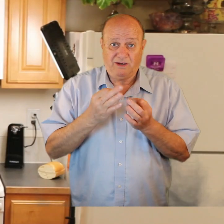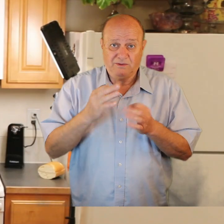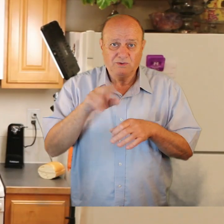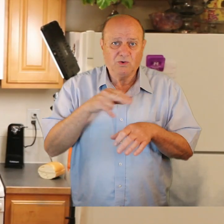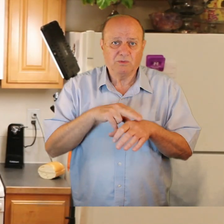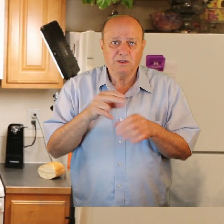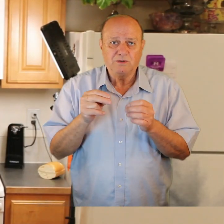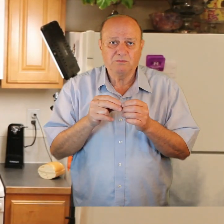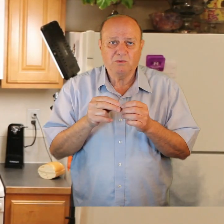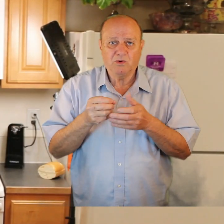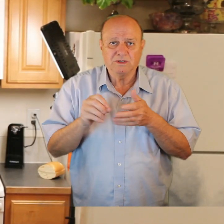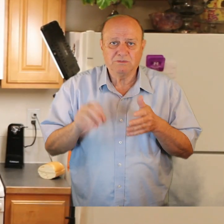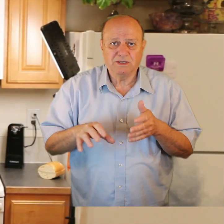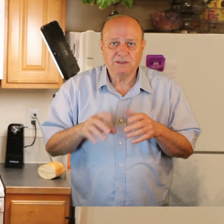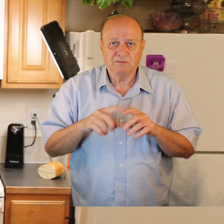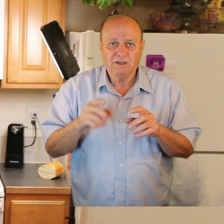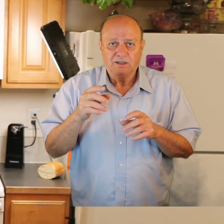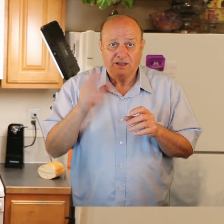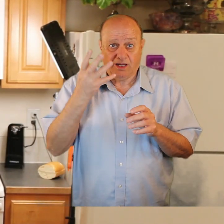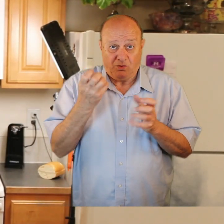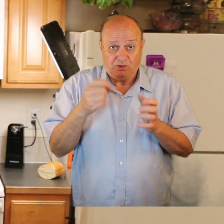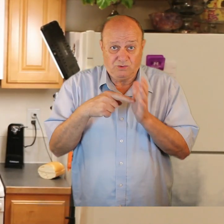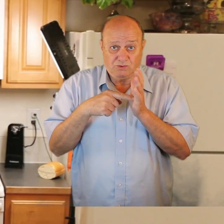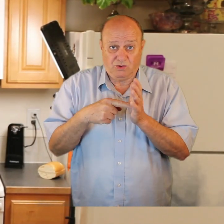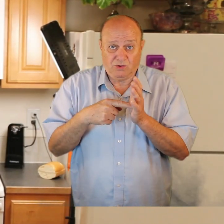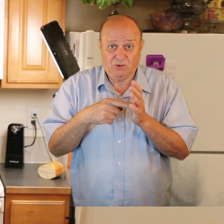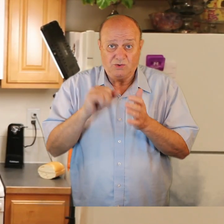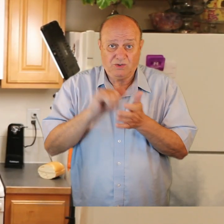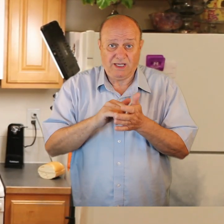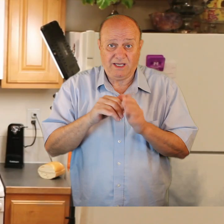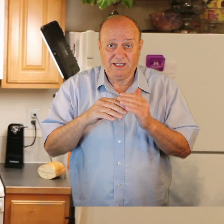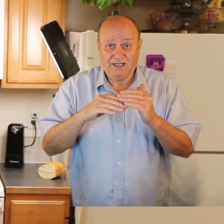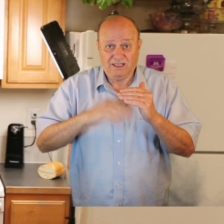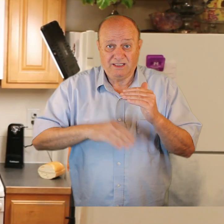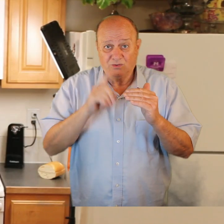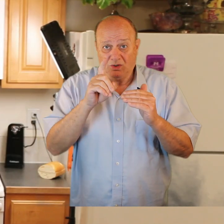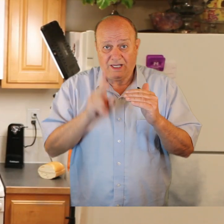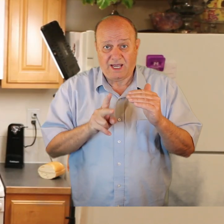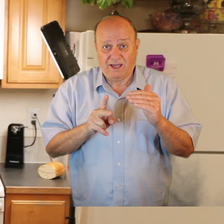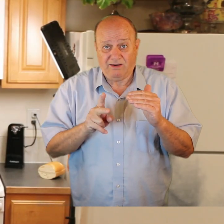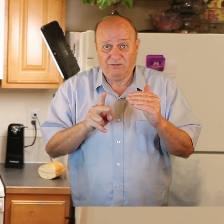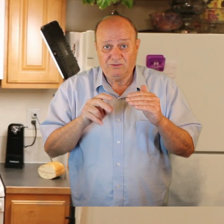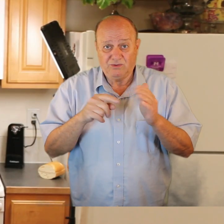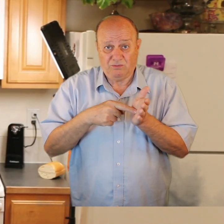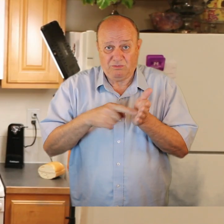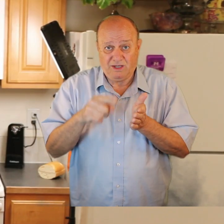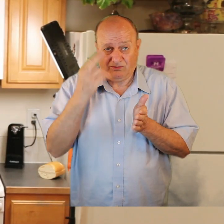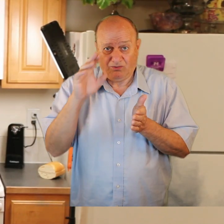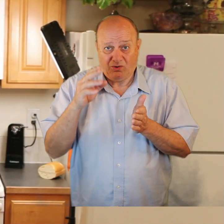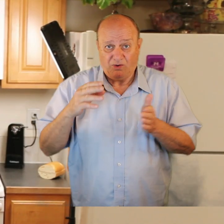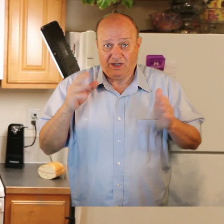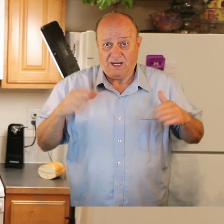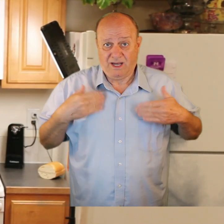keep our costs down and show you that for less than half of what you can pay for a Happy Meal for 4 people at